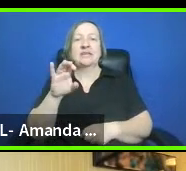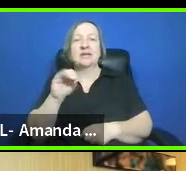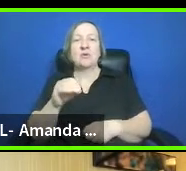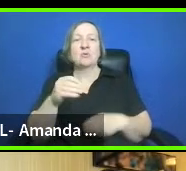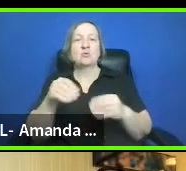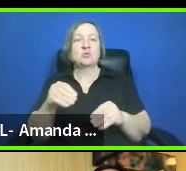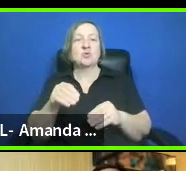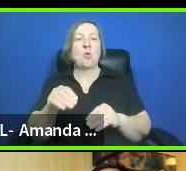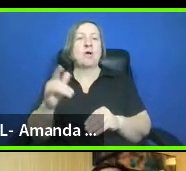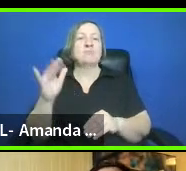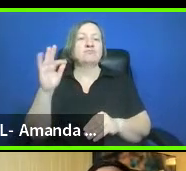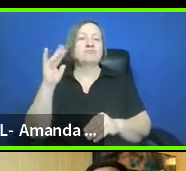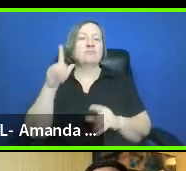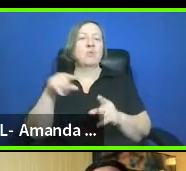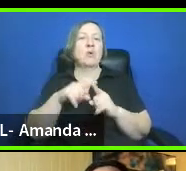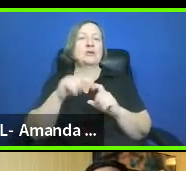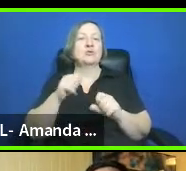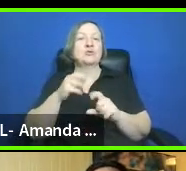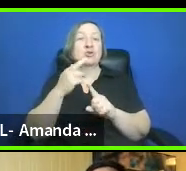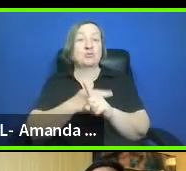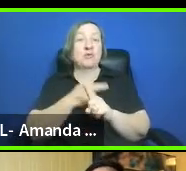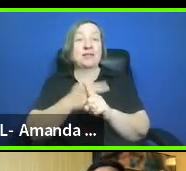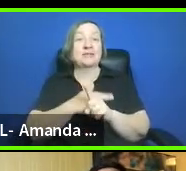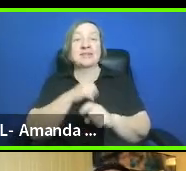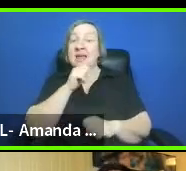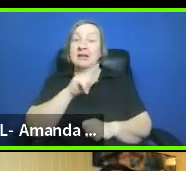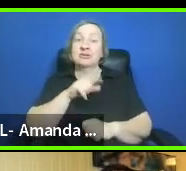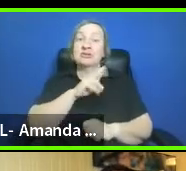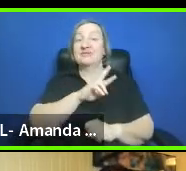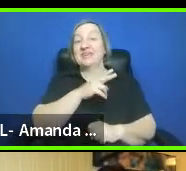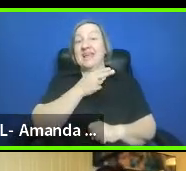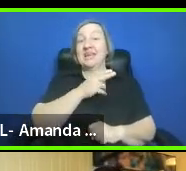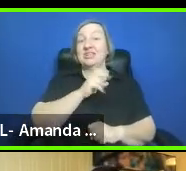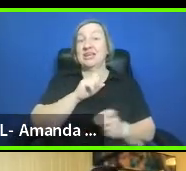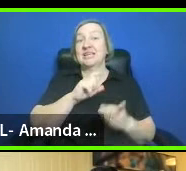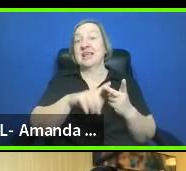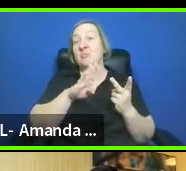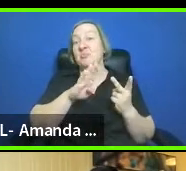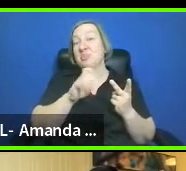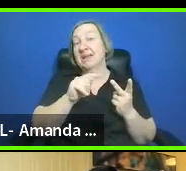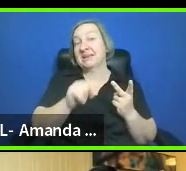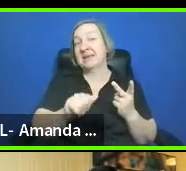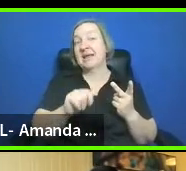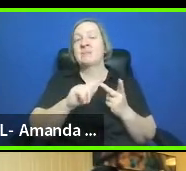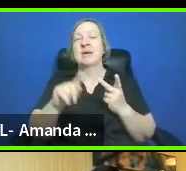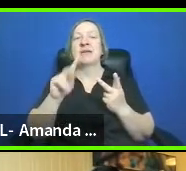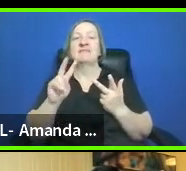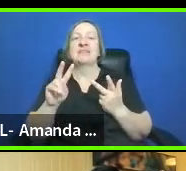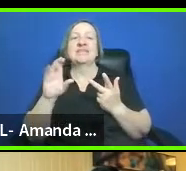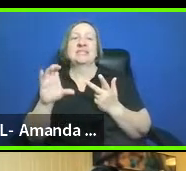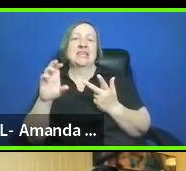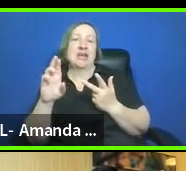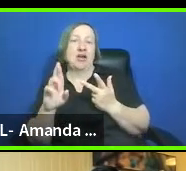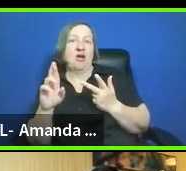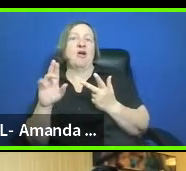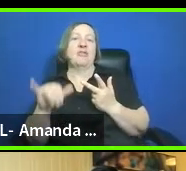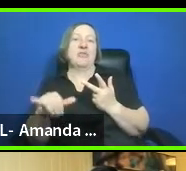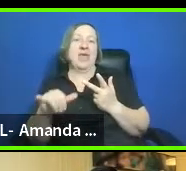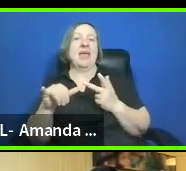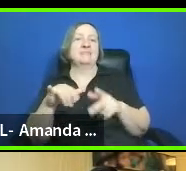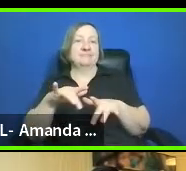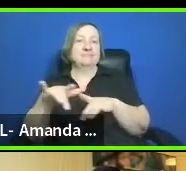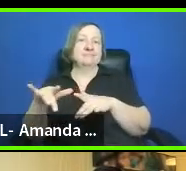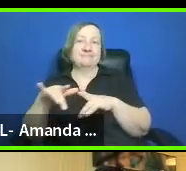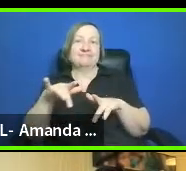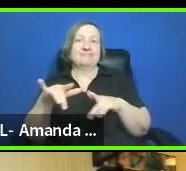in the days when you could rent not only the VHS and beta tapes, but also the VCRs that played those